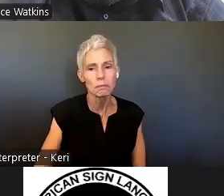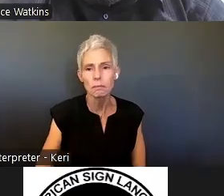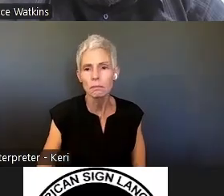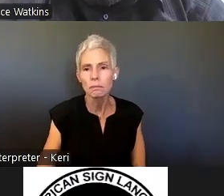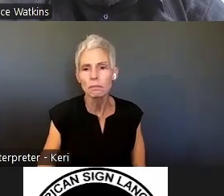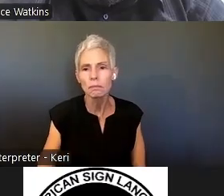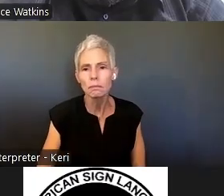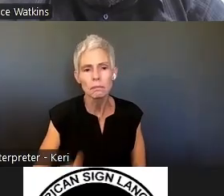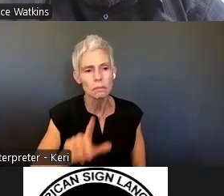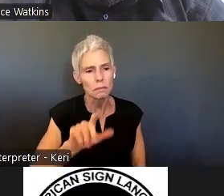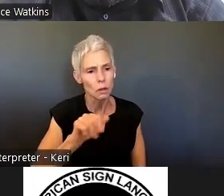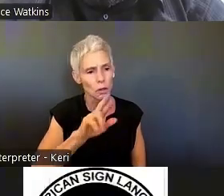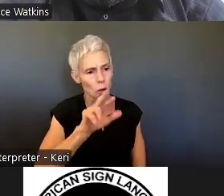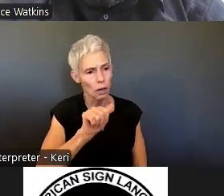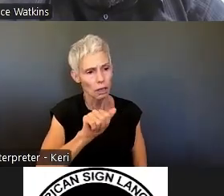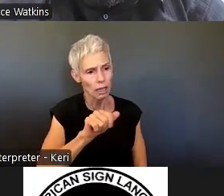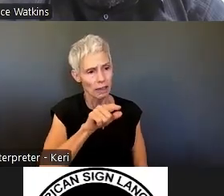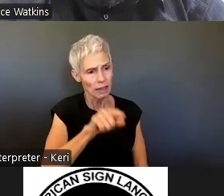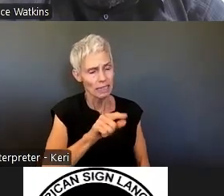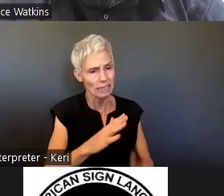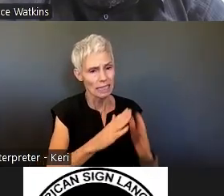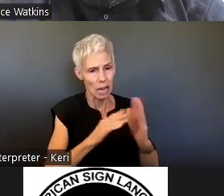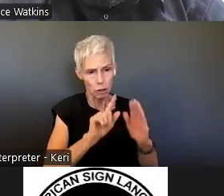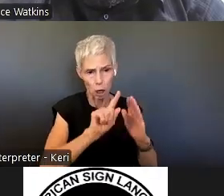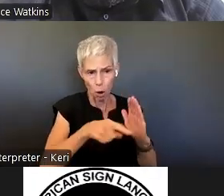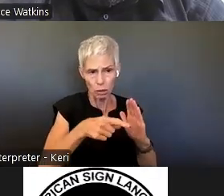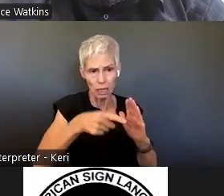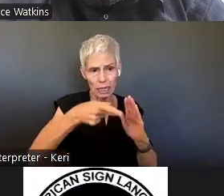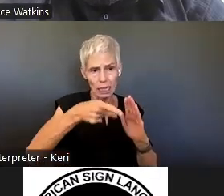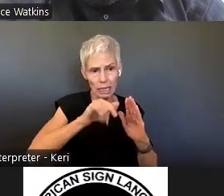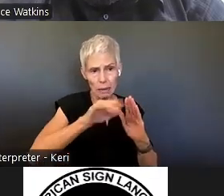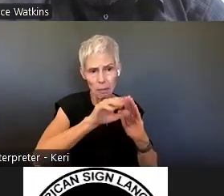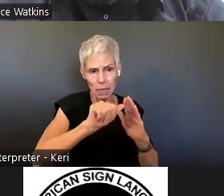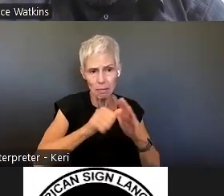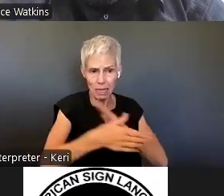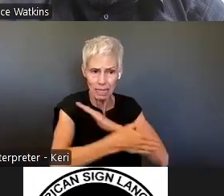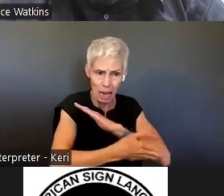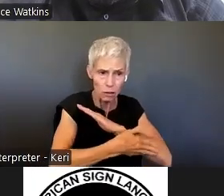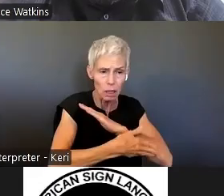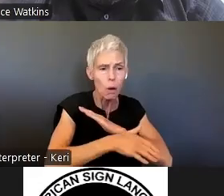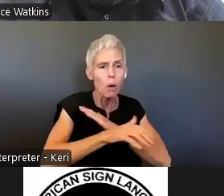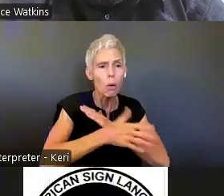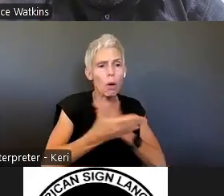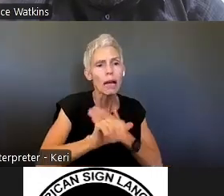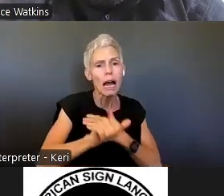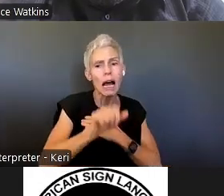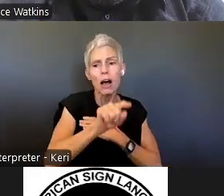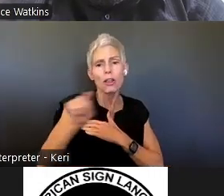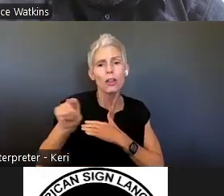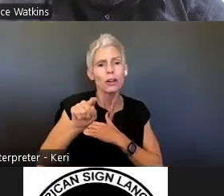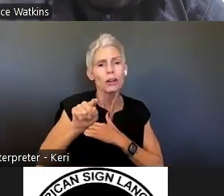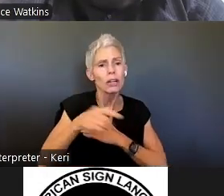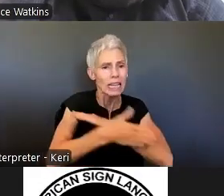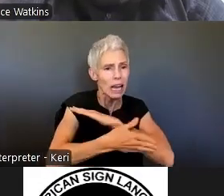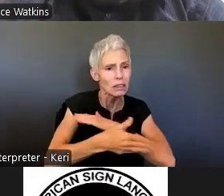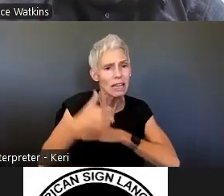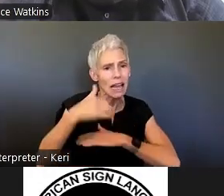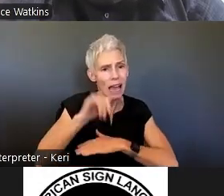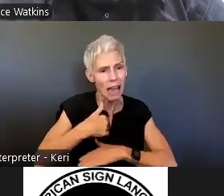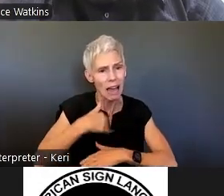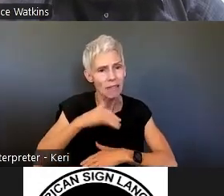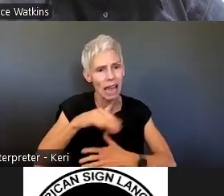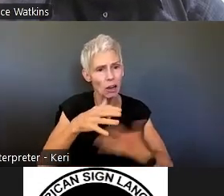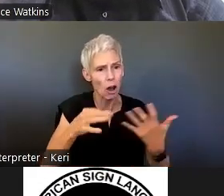Is this the housing only in Pima County? What other counties have this option? I apologize if I missed that.